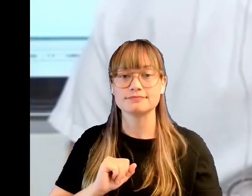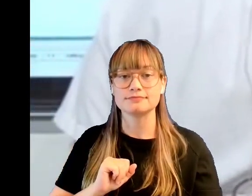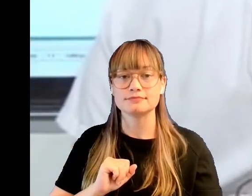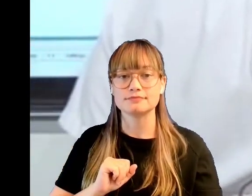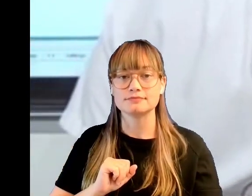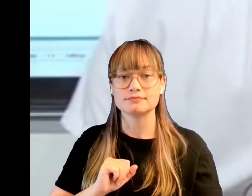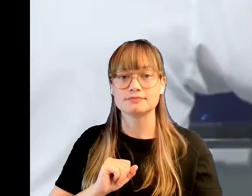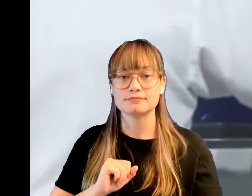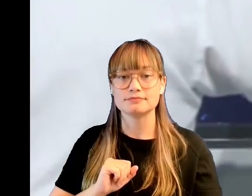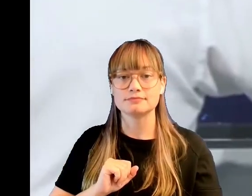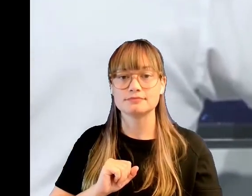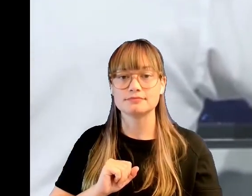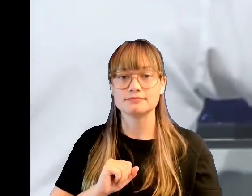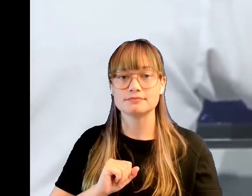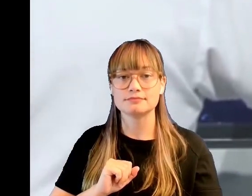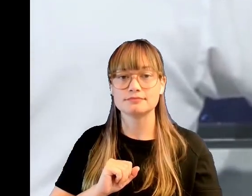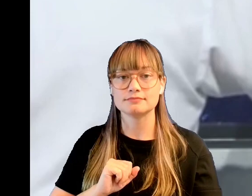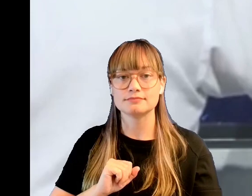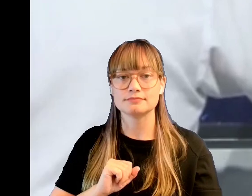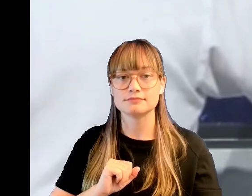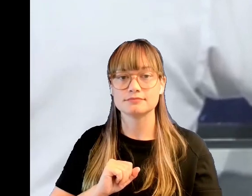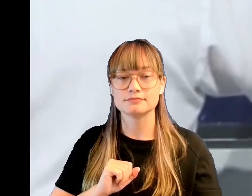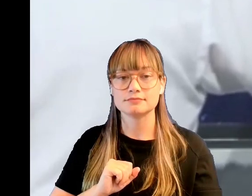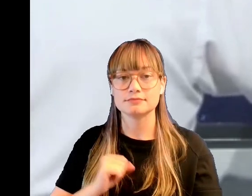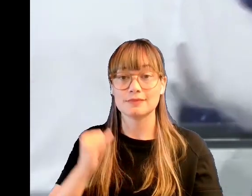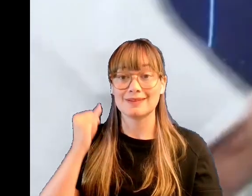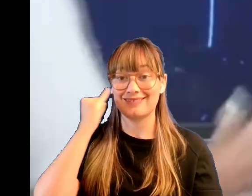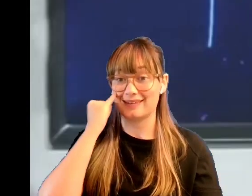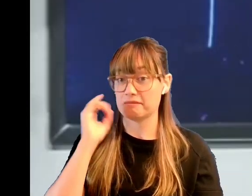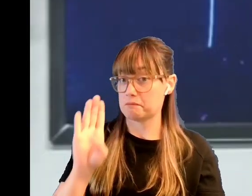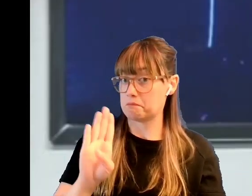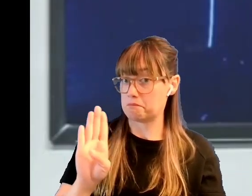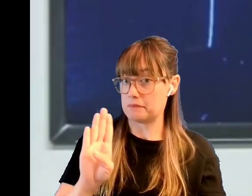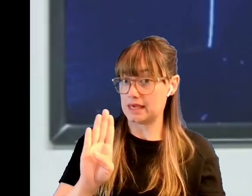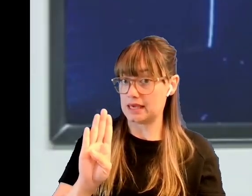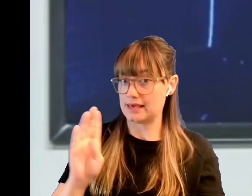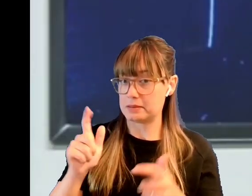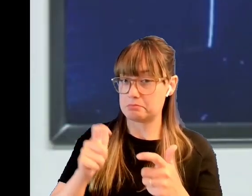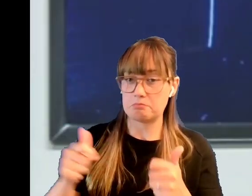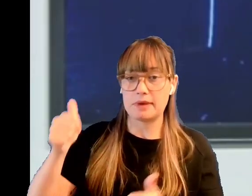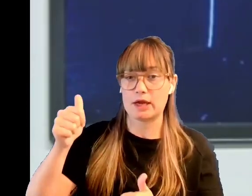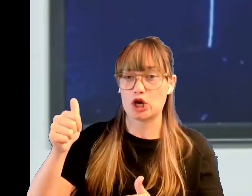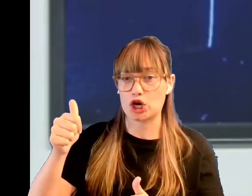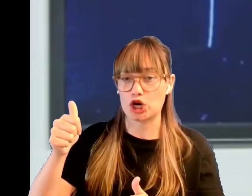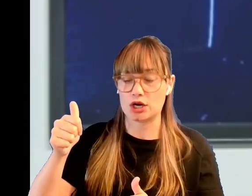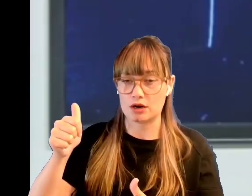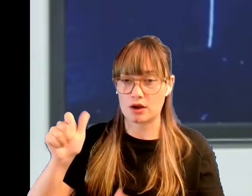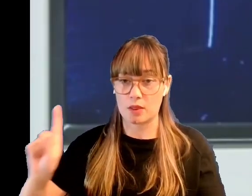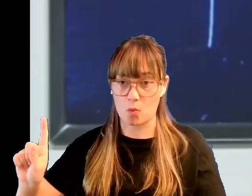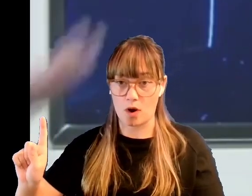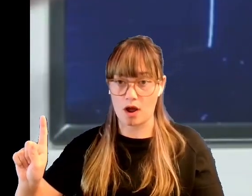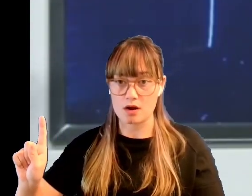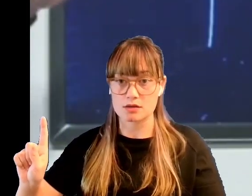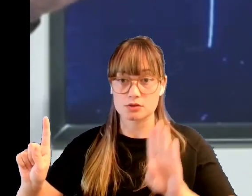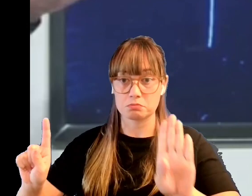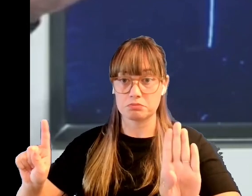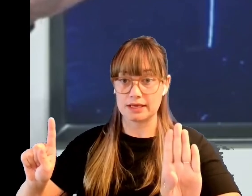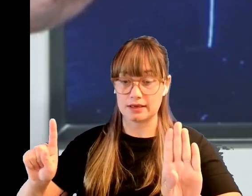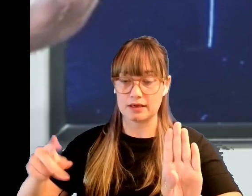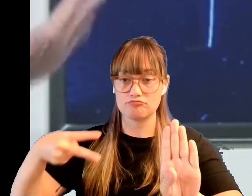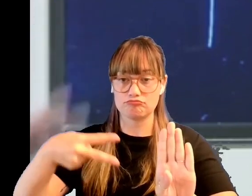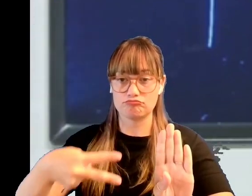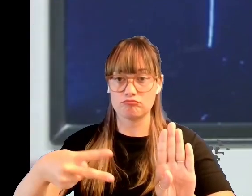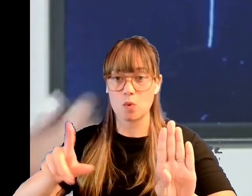and if b is bigger than 1, like 2 or 3 or 10 or whatever, it'll be